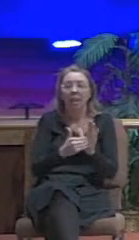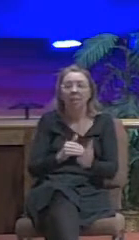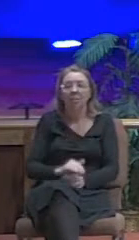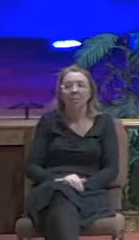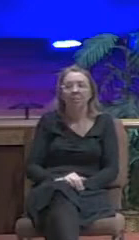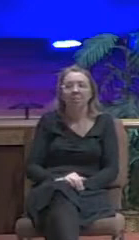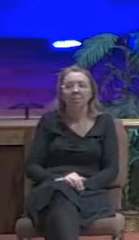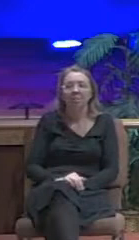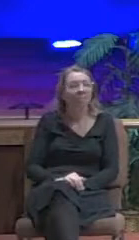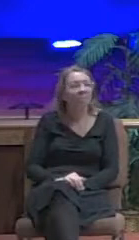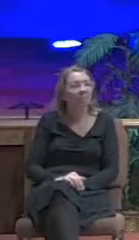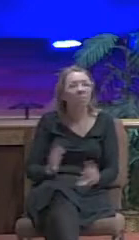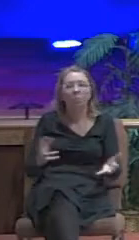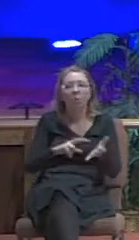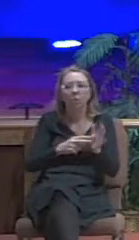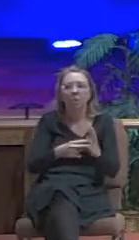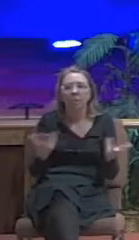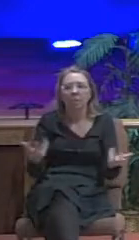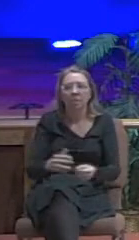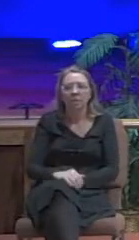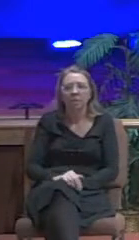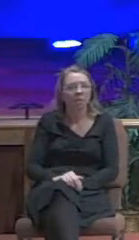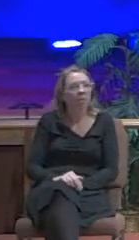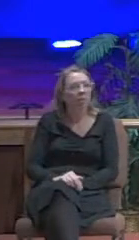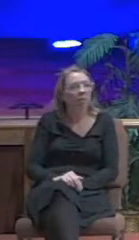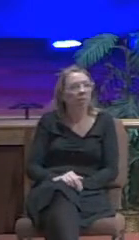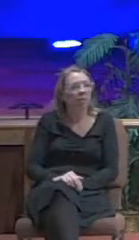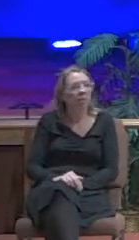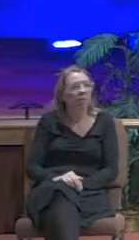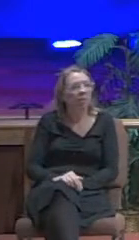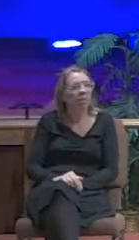What do you mean? Feet fix and hold that smile up.